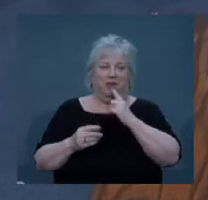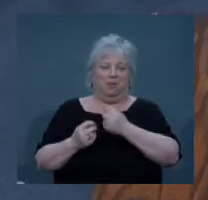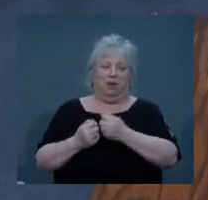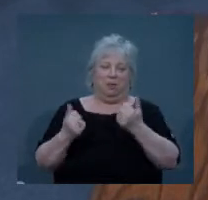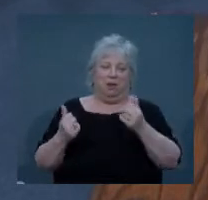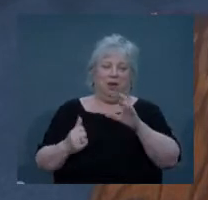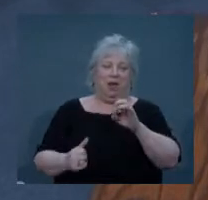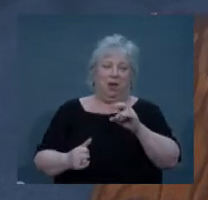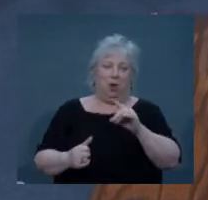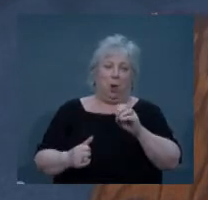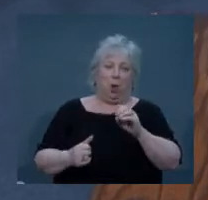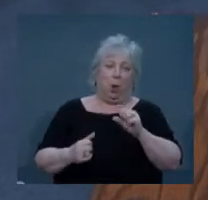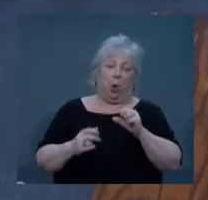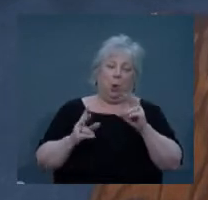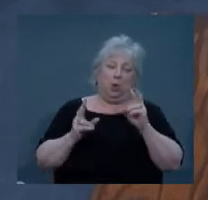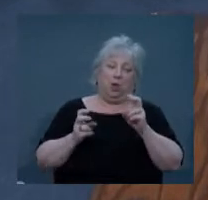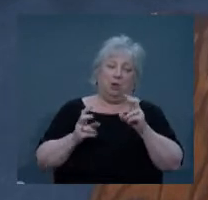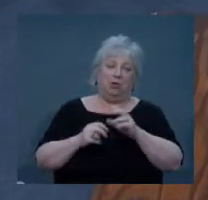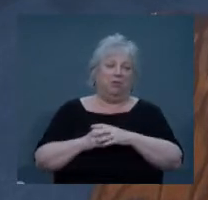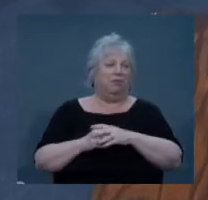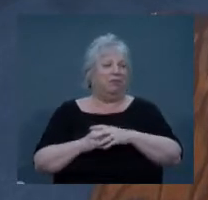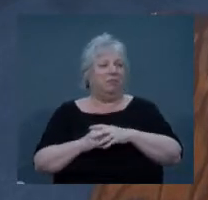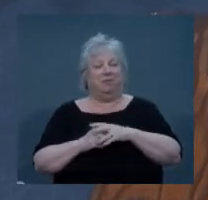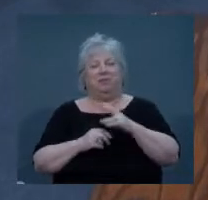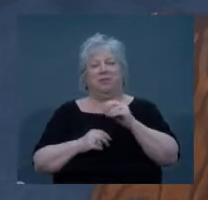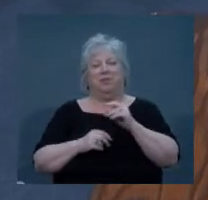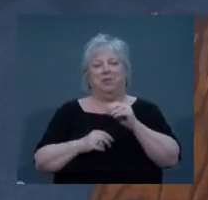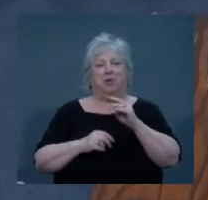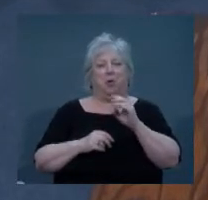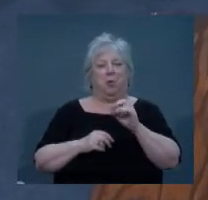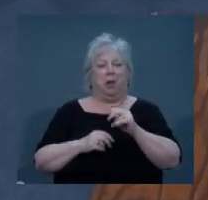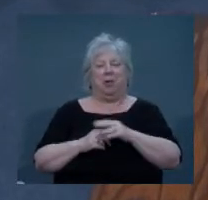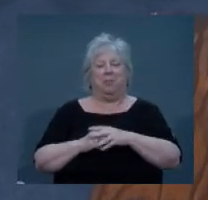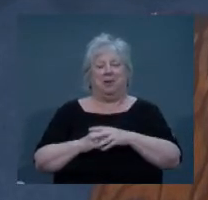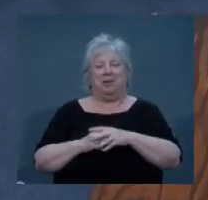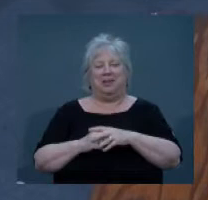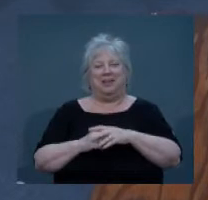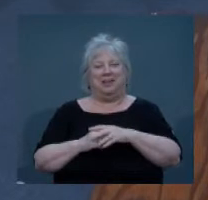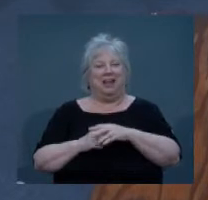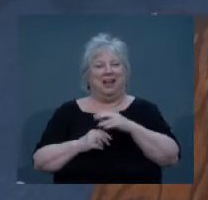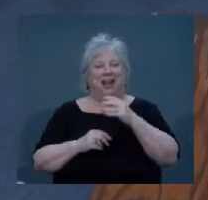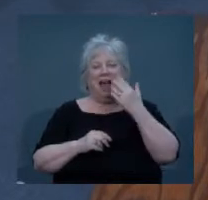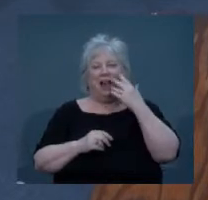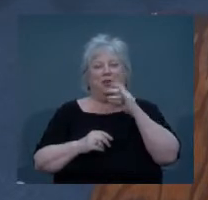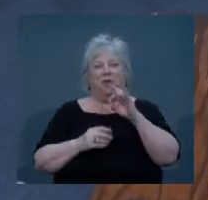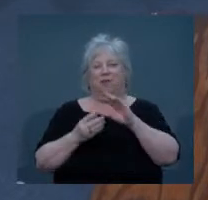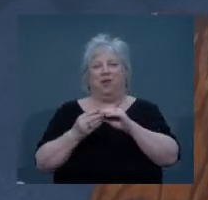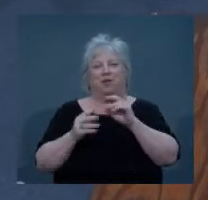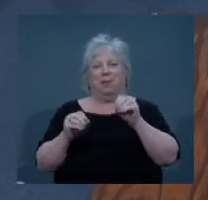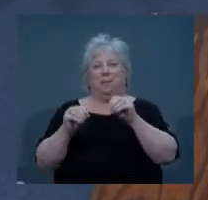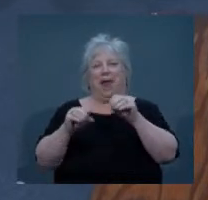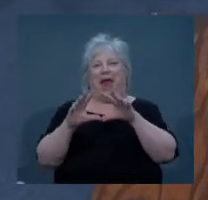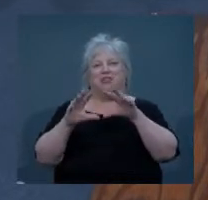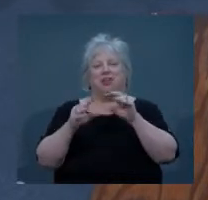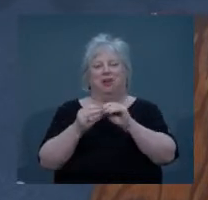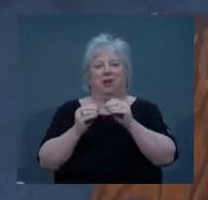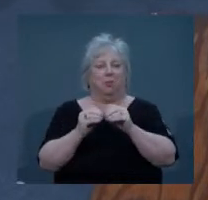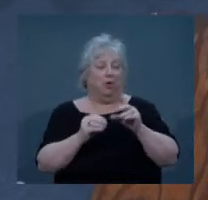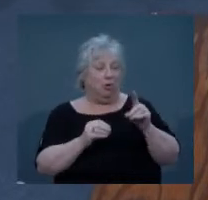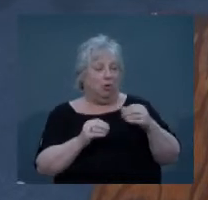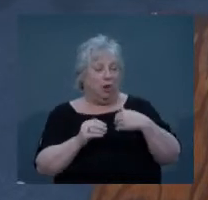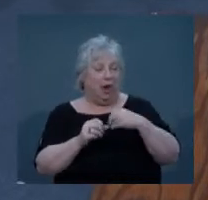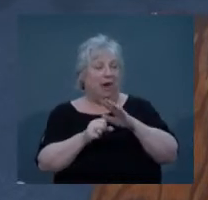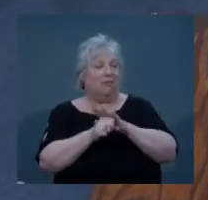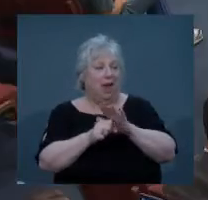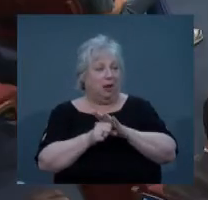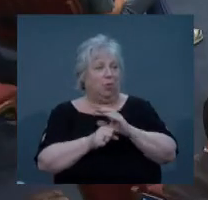You issues. don't ask me no question. Well- I'm asking you a question. No, ma'am. I don't know if there's a magic number as far as Do you what have you staff? need. Do